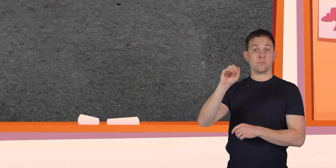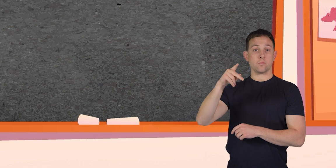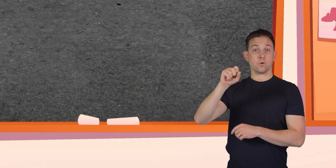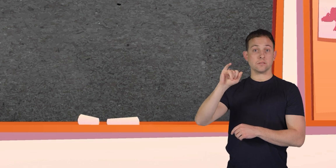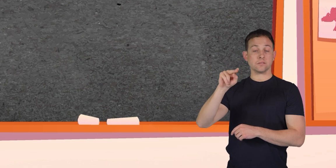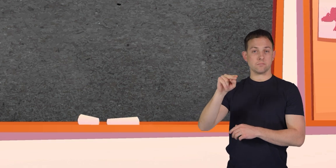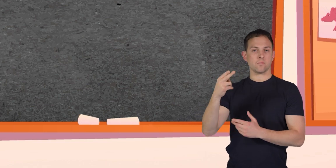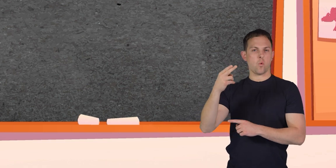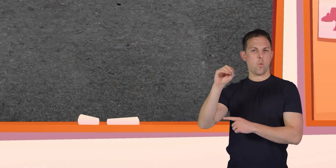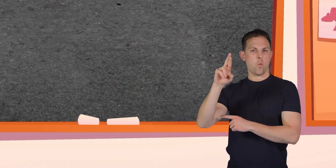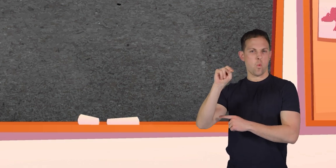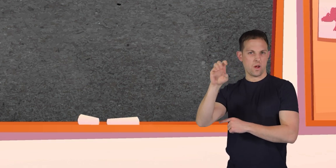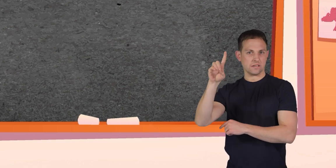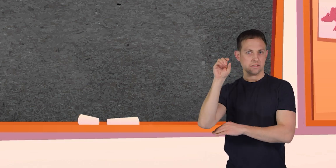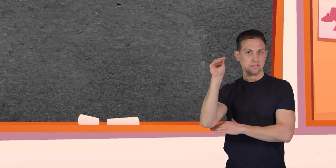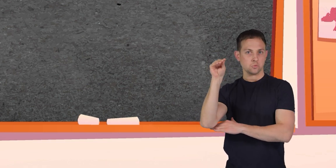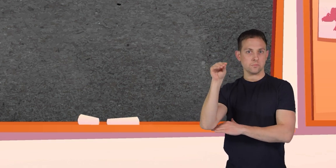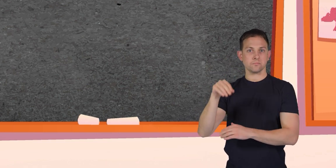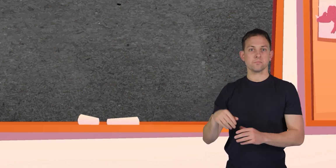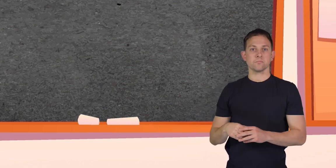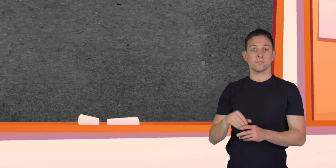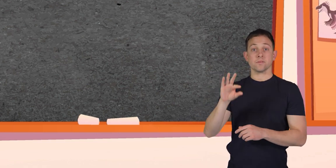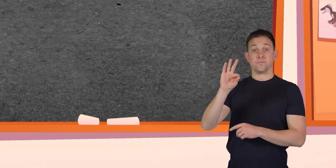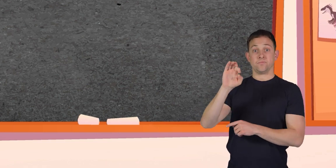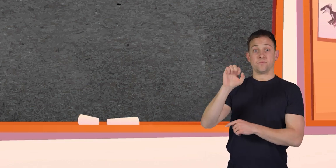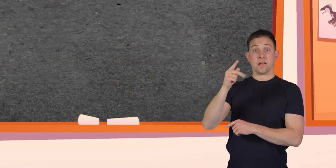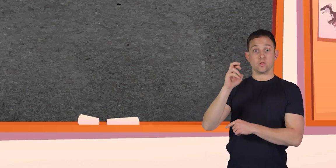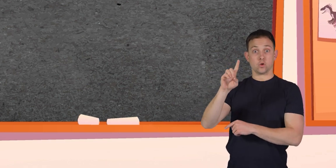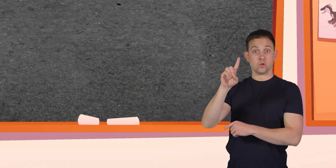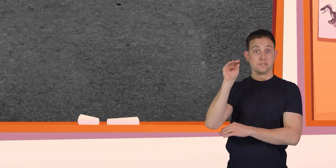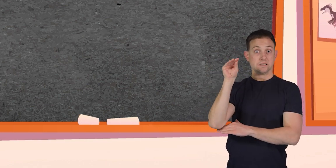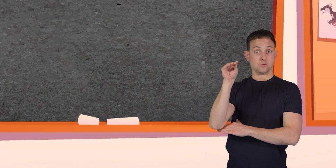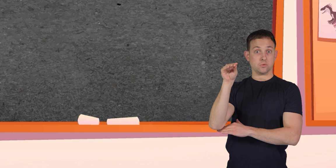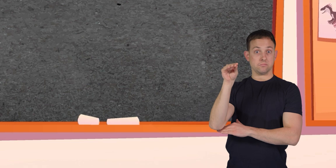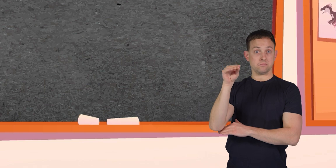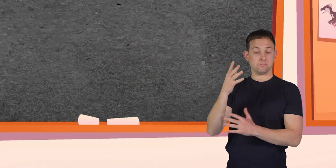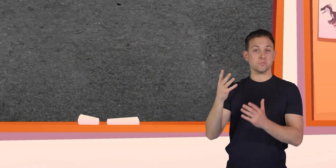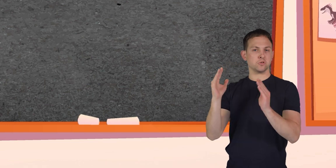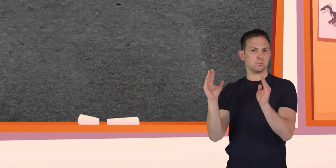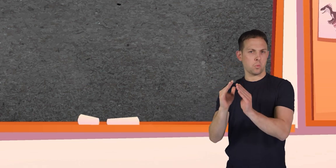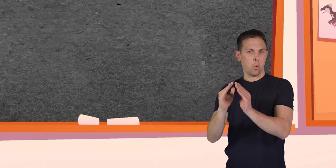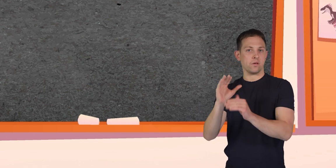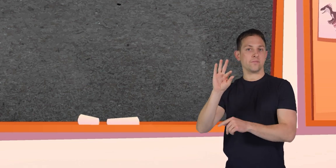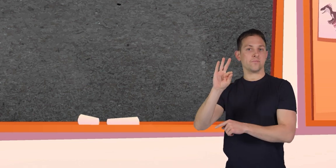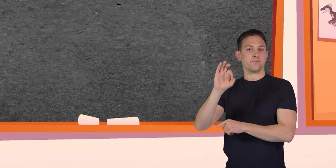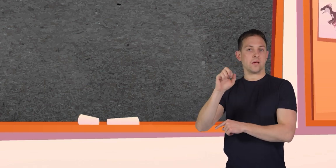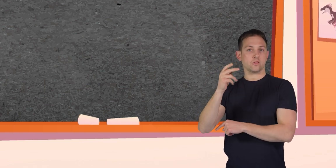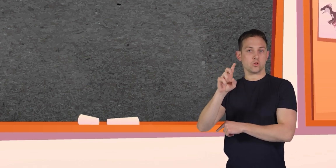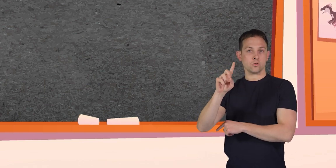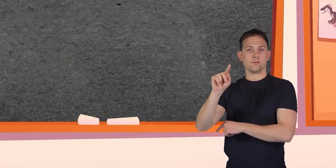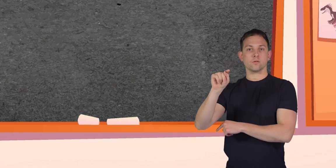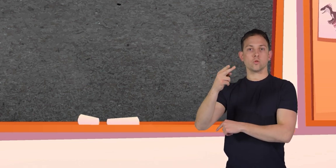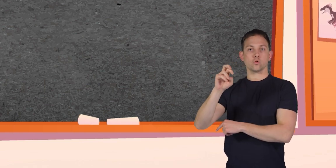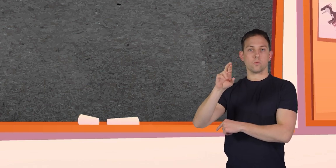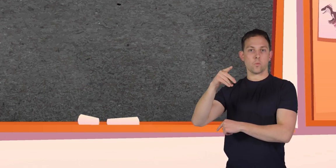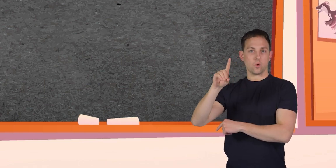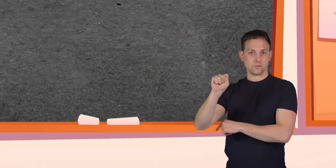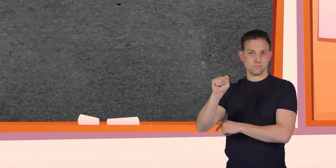Ceratopsians, horned dinosaurs. Feathered dinosaurs, small feathered